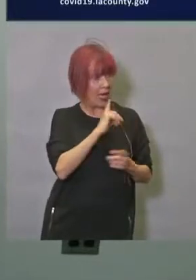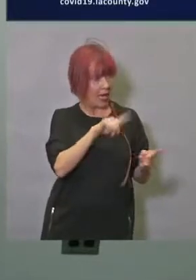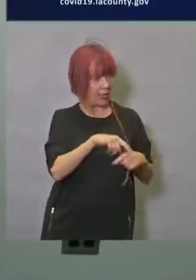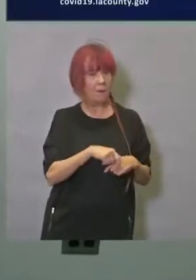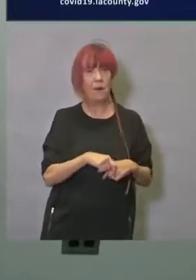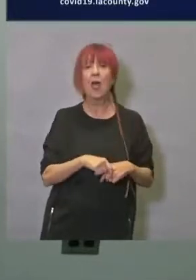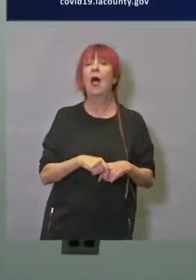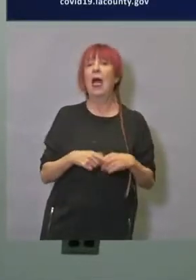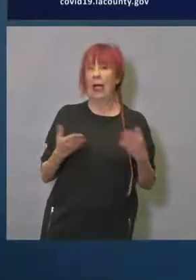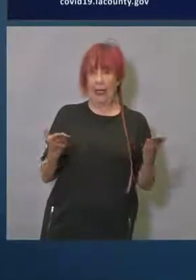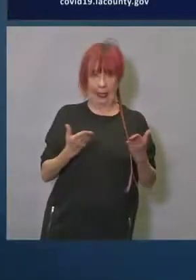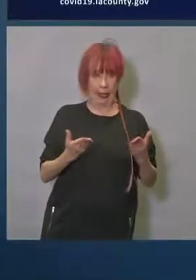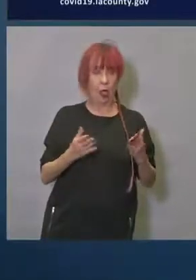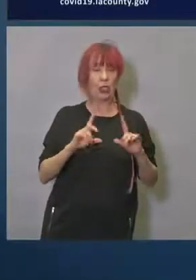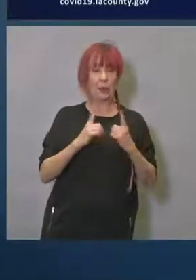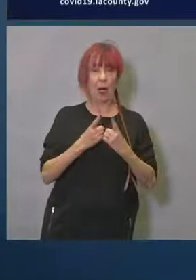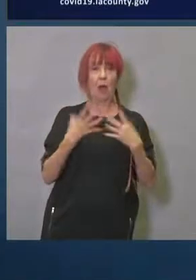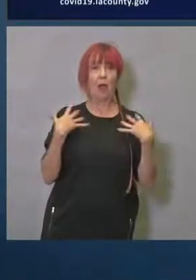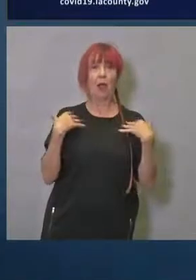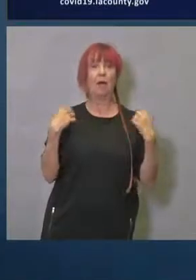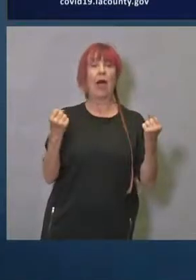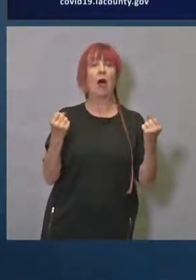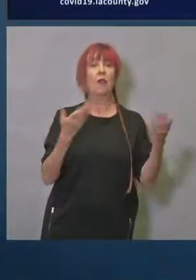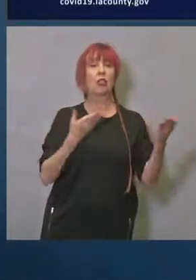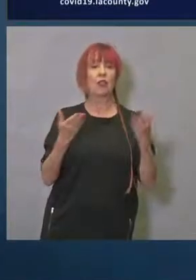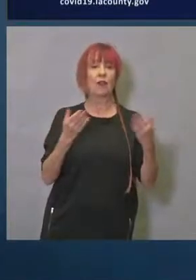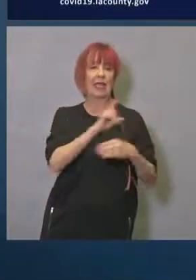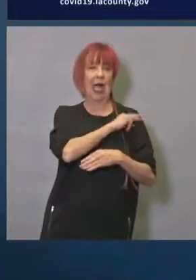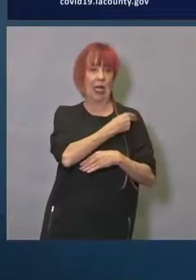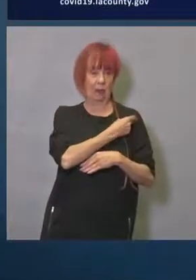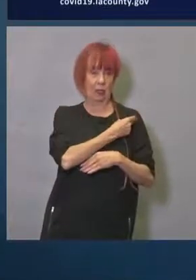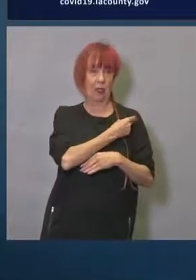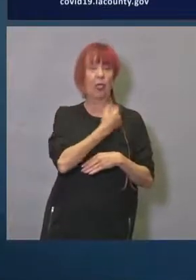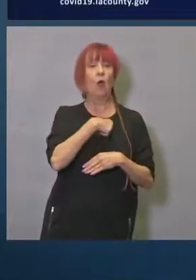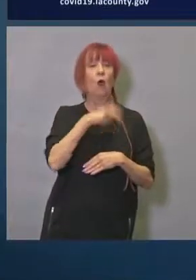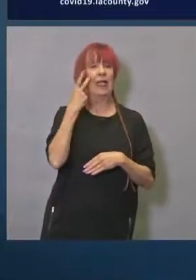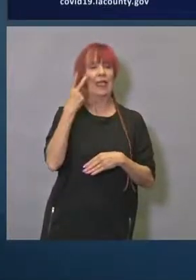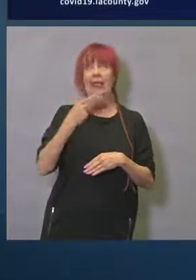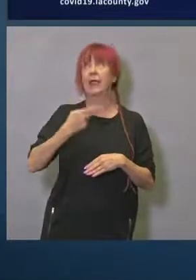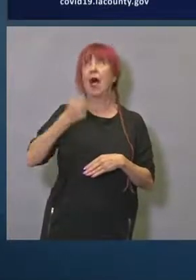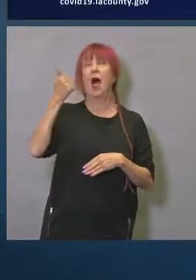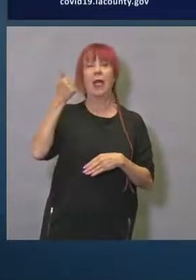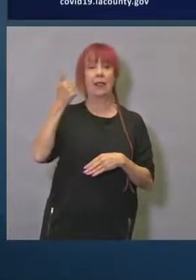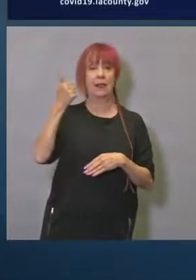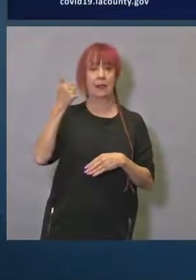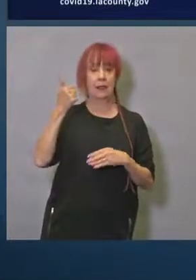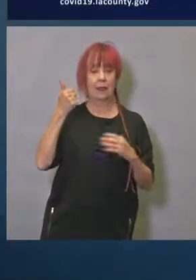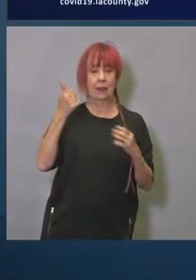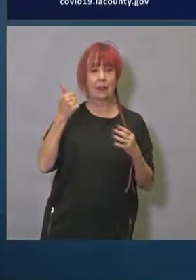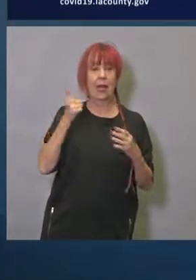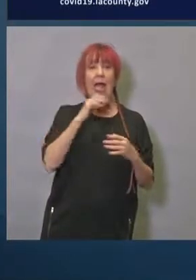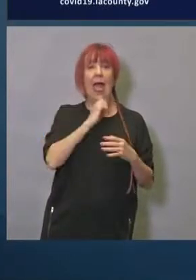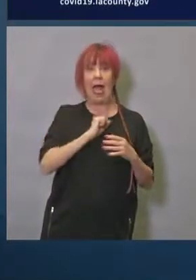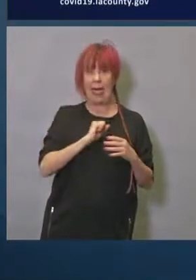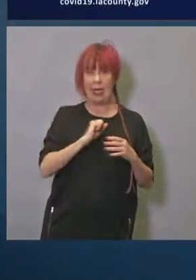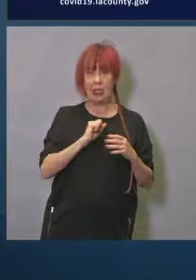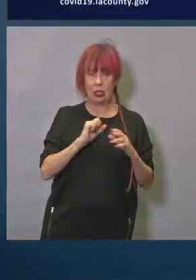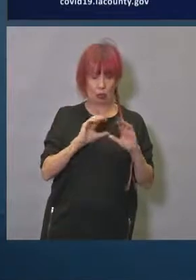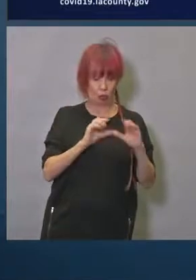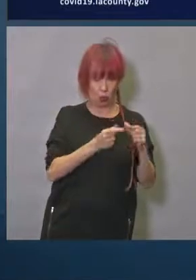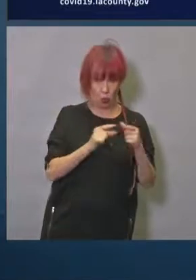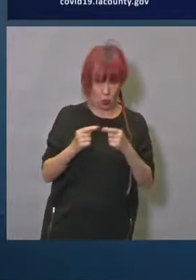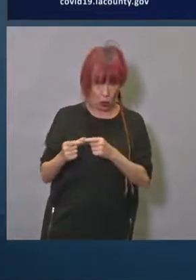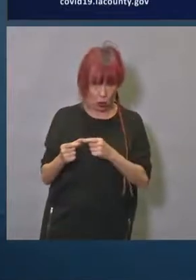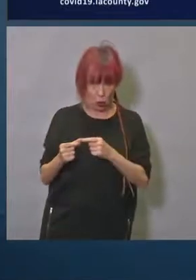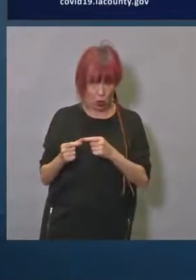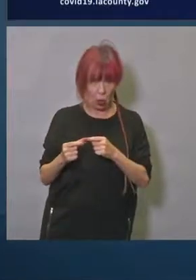Here within the Department of Health Services hospitals, we have seen that the age group that makes up the greatest